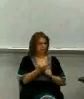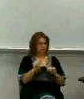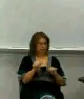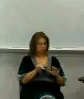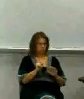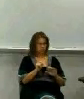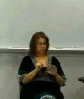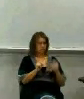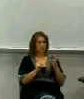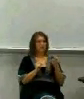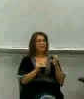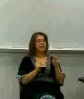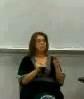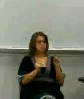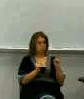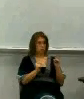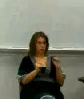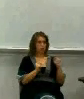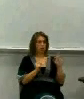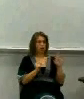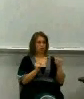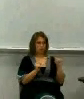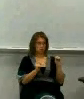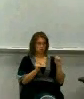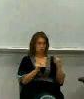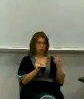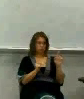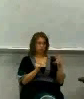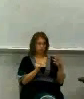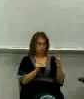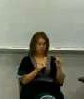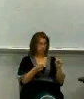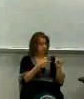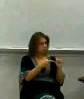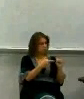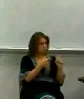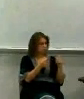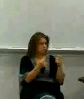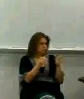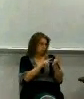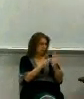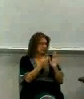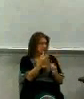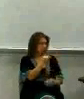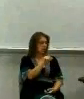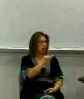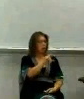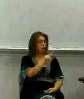Chemoautotroph, right? So it's the autotrophs.